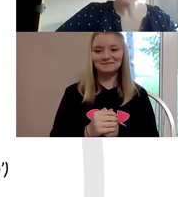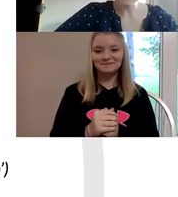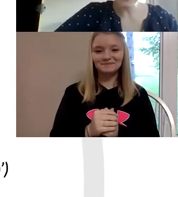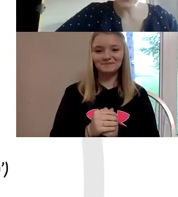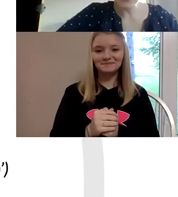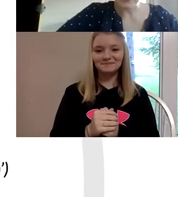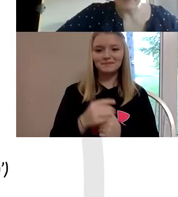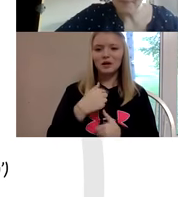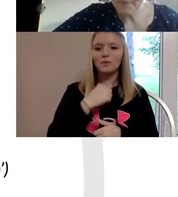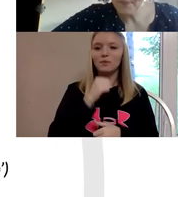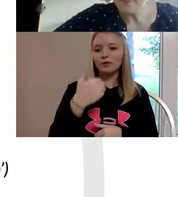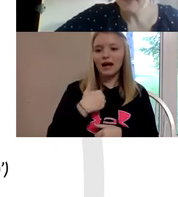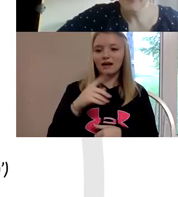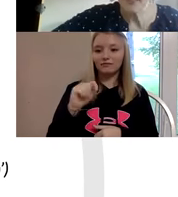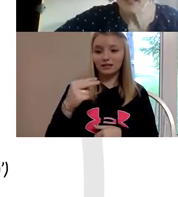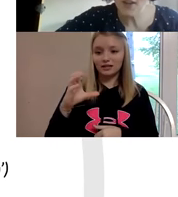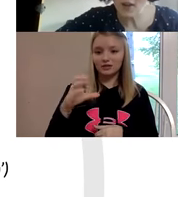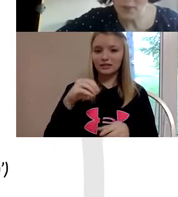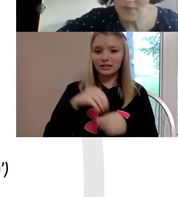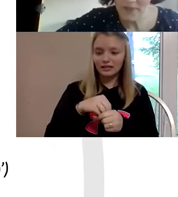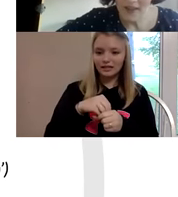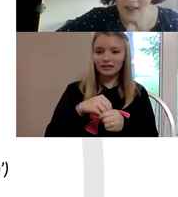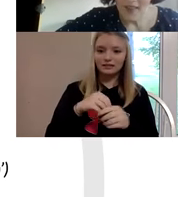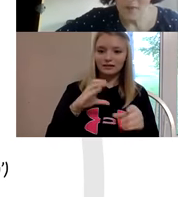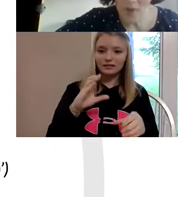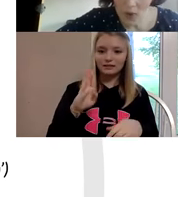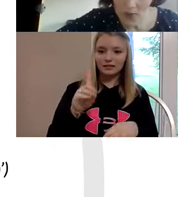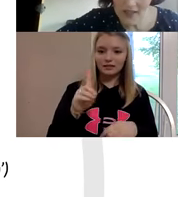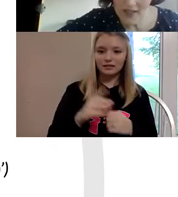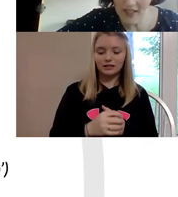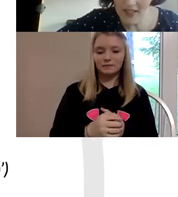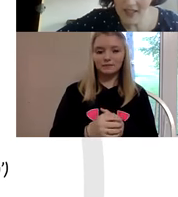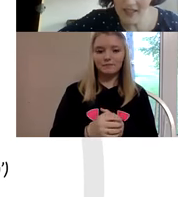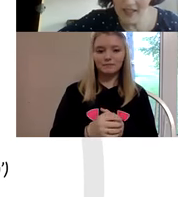don't have the THC. So